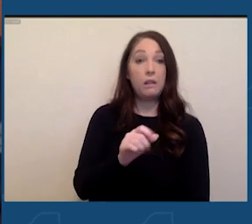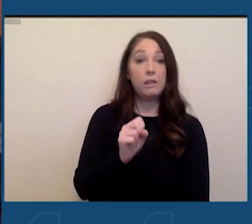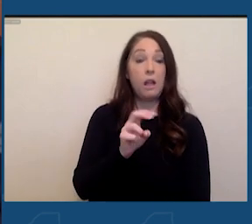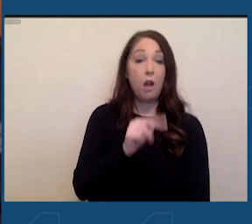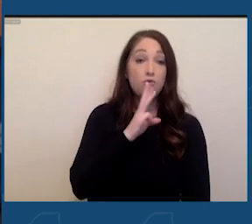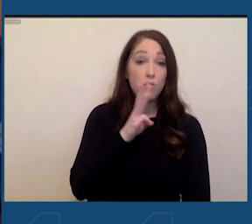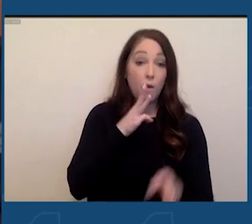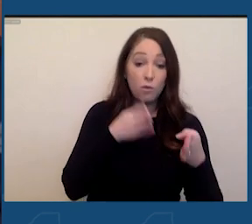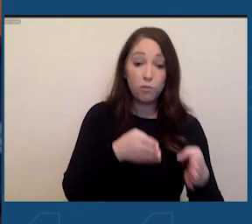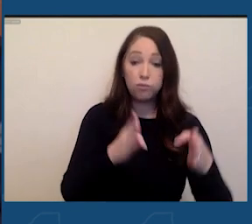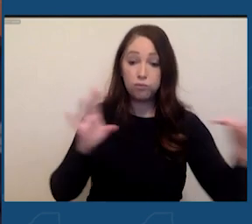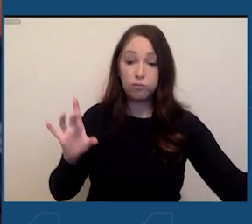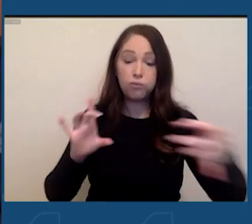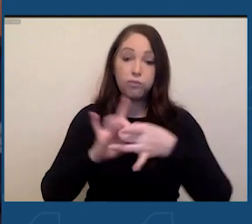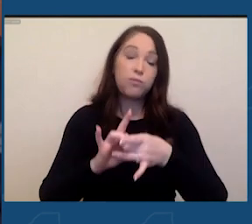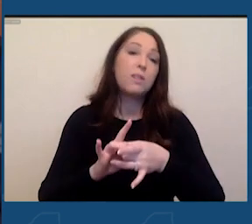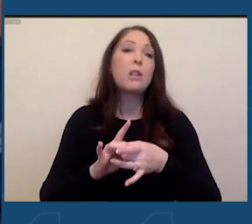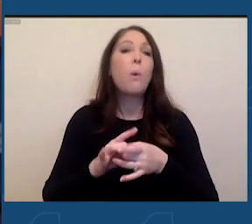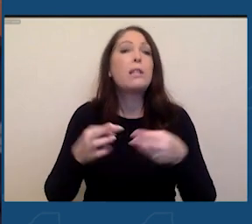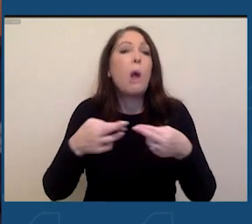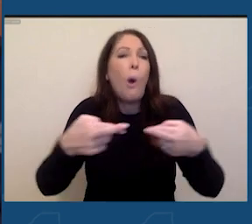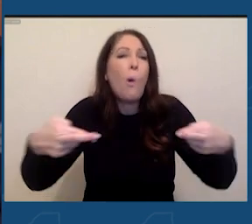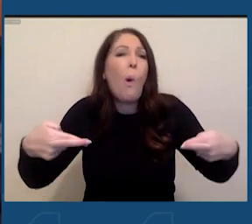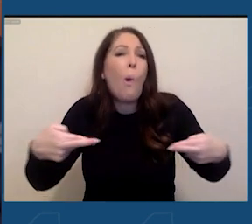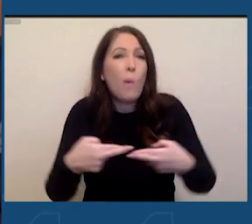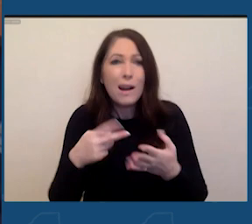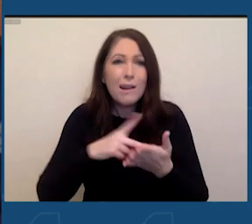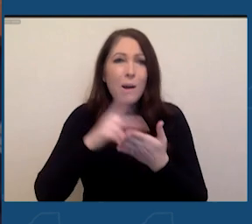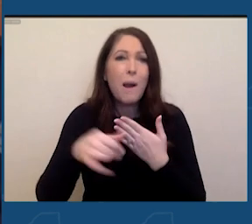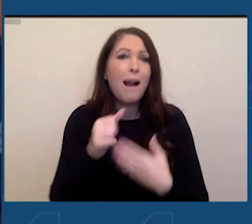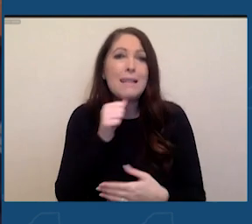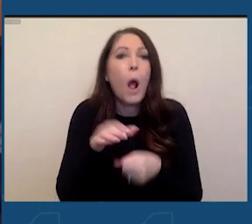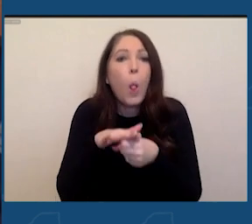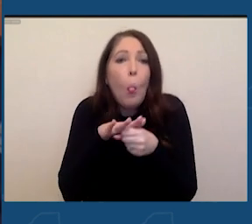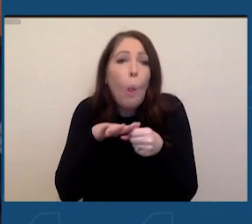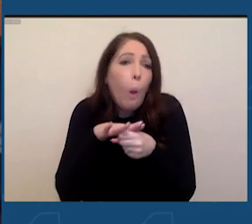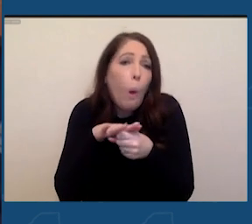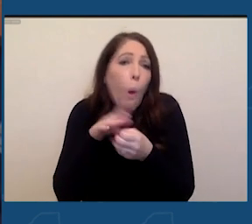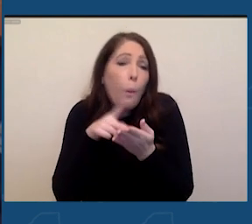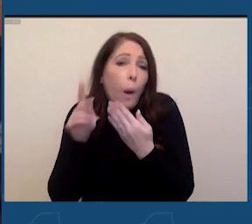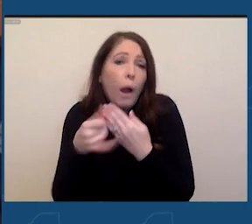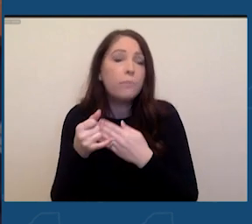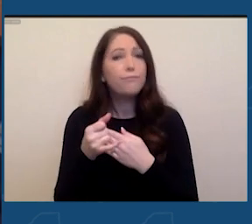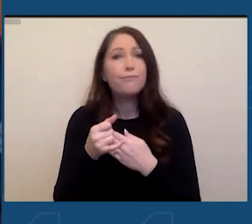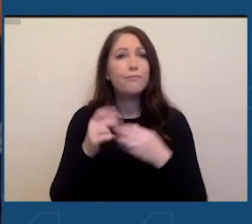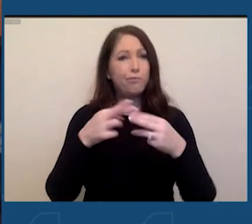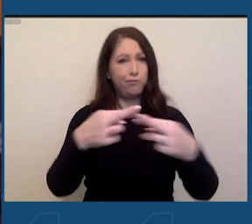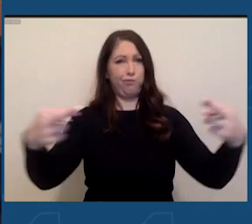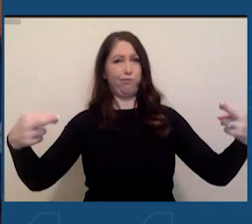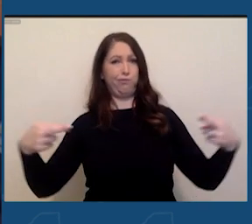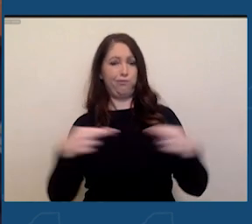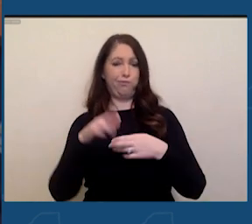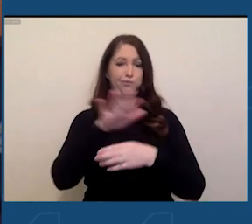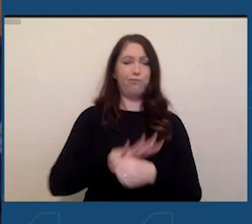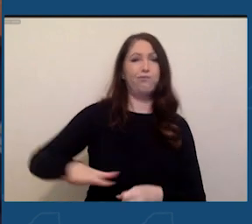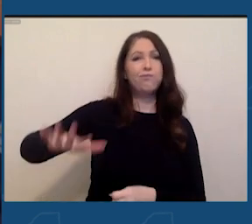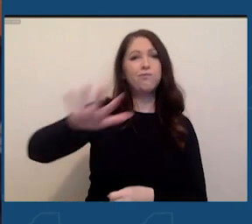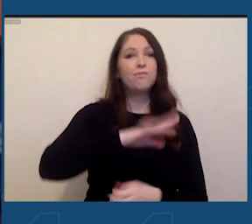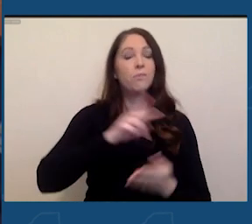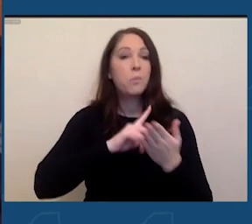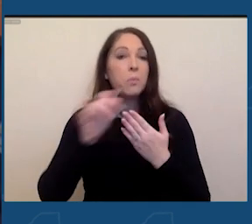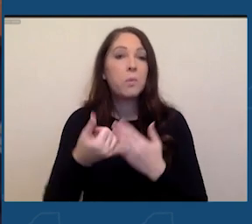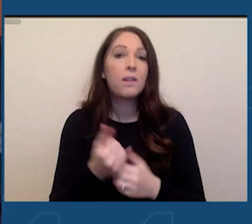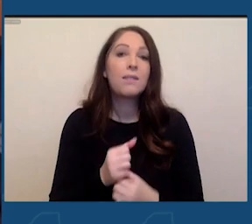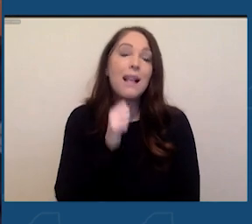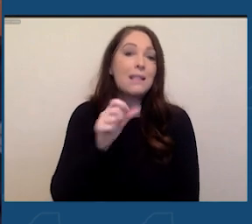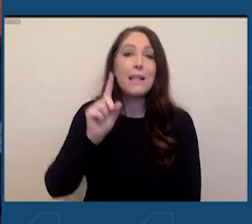right? It's not even a local project. It's a regional project, and we want just more than a subway